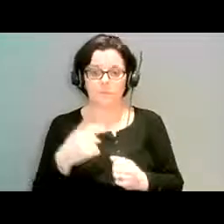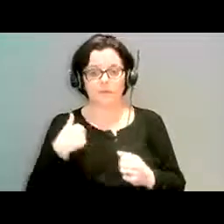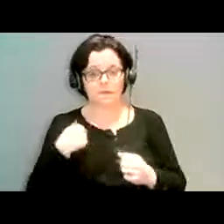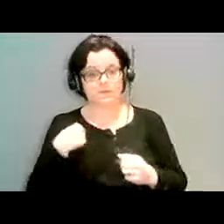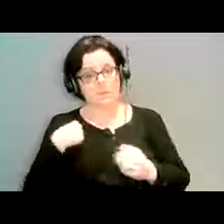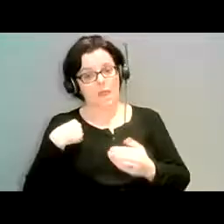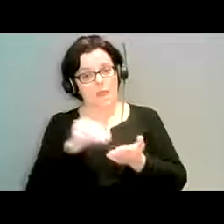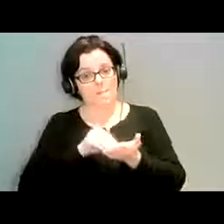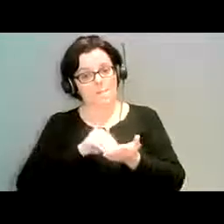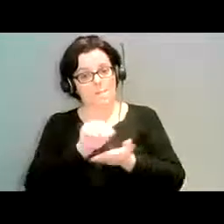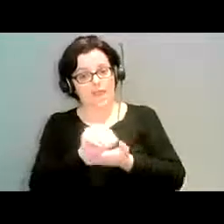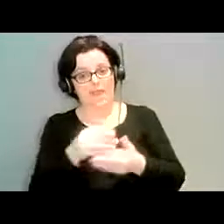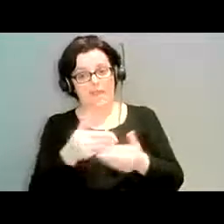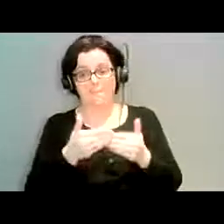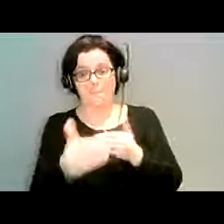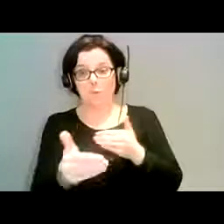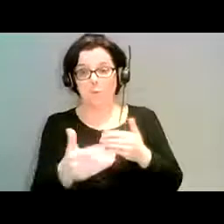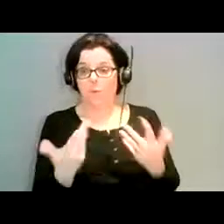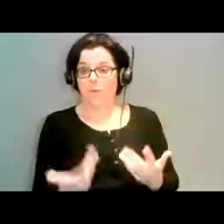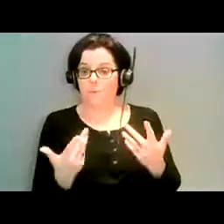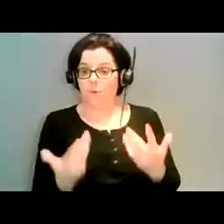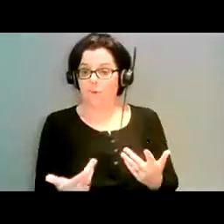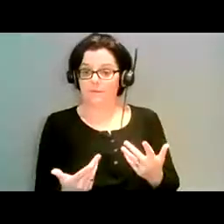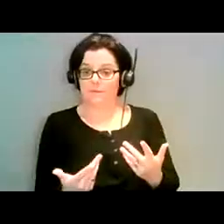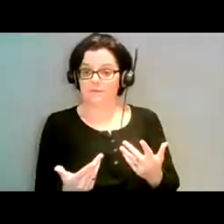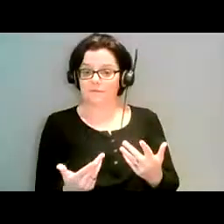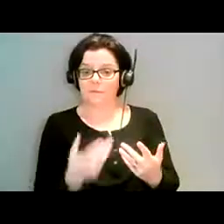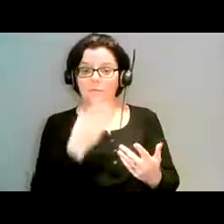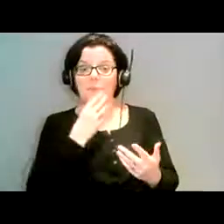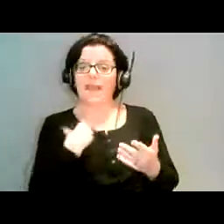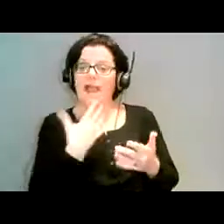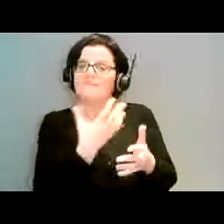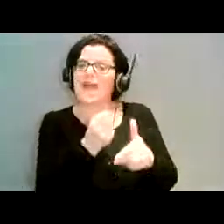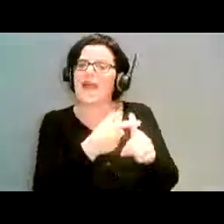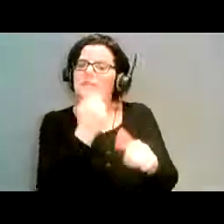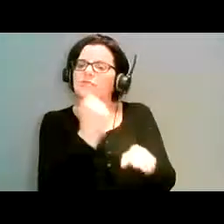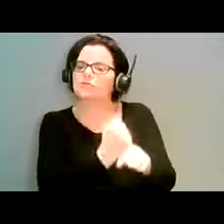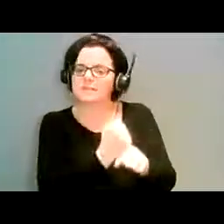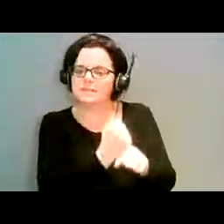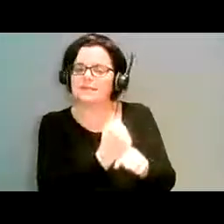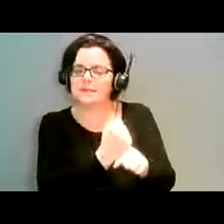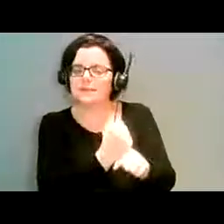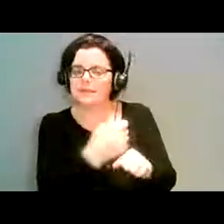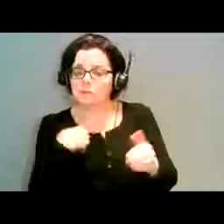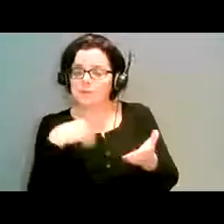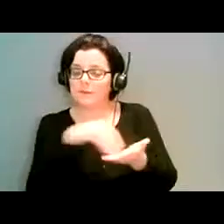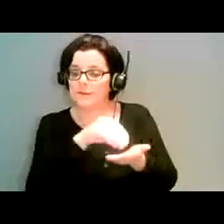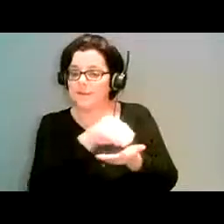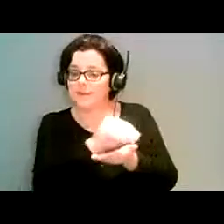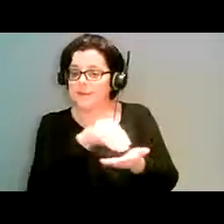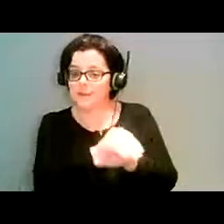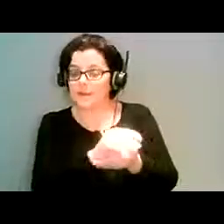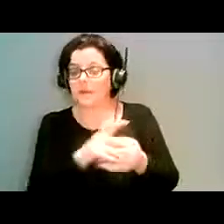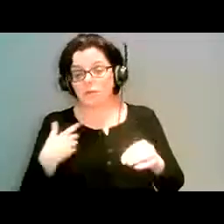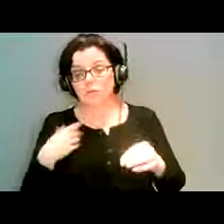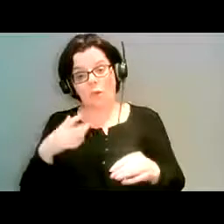should. So that's why we're looking at my assessment and asking for